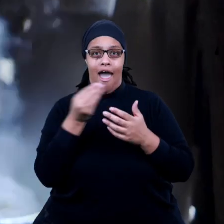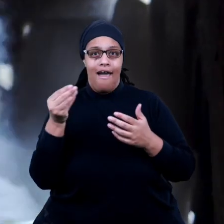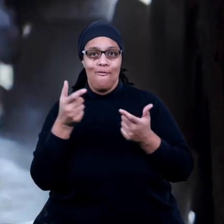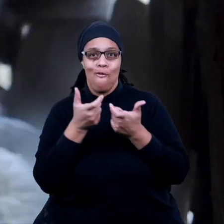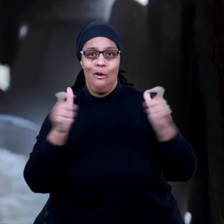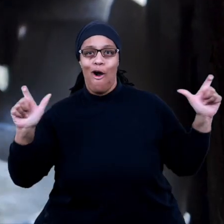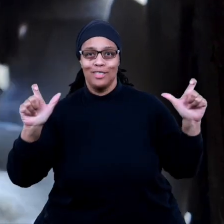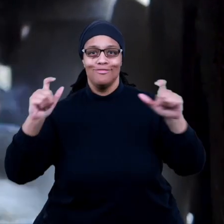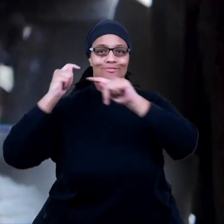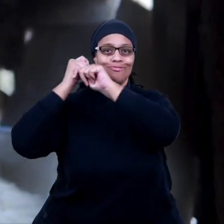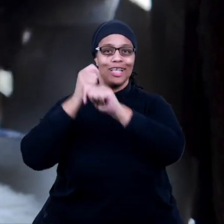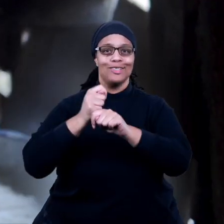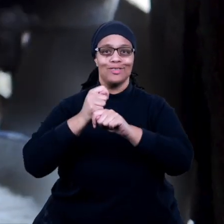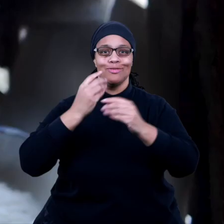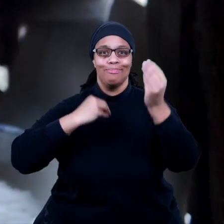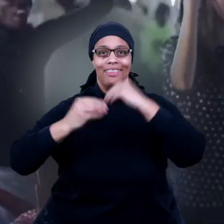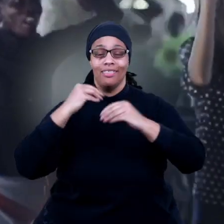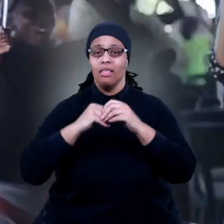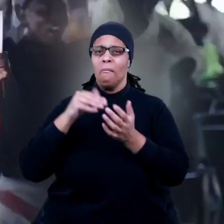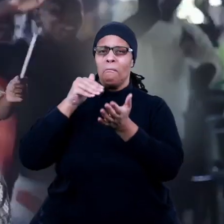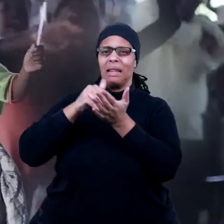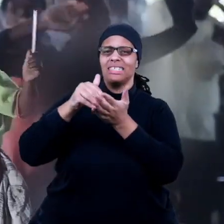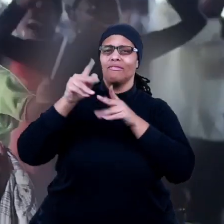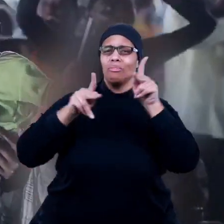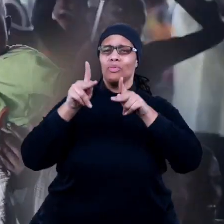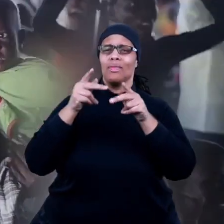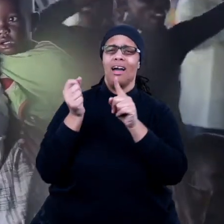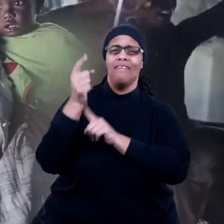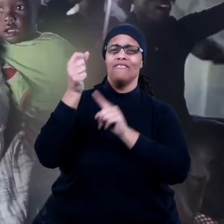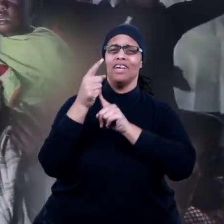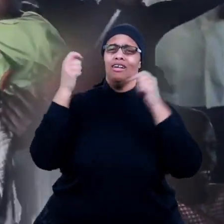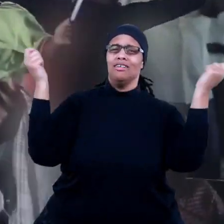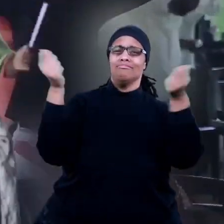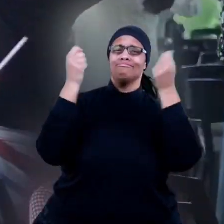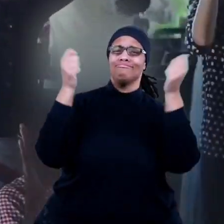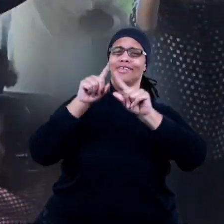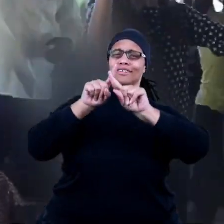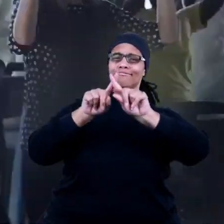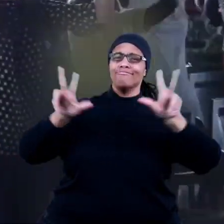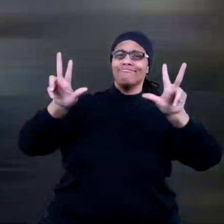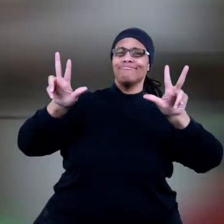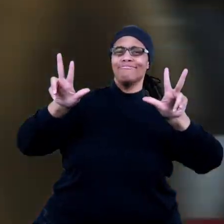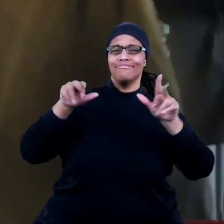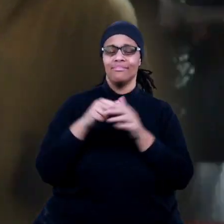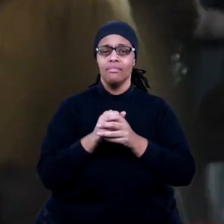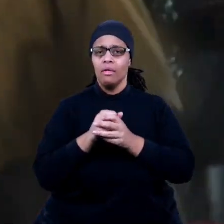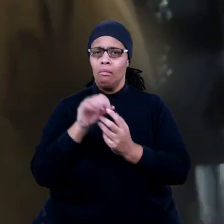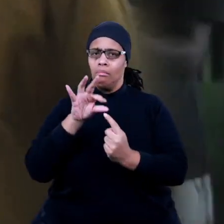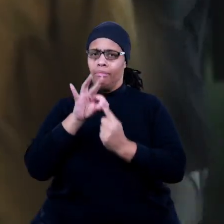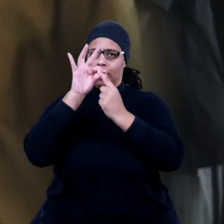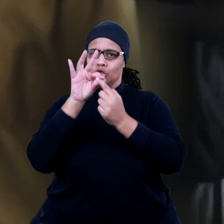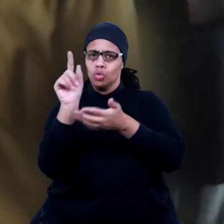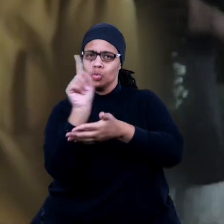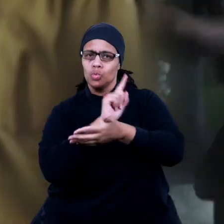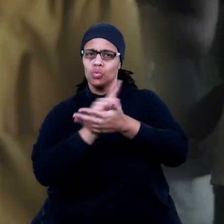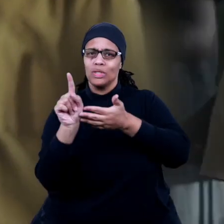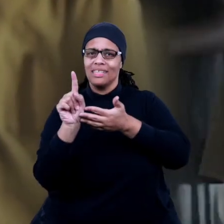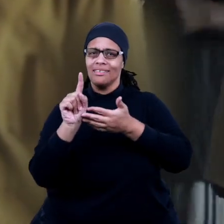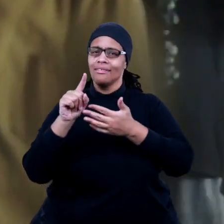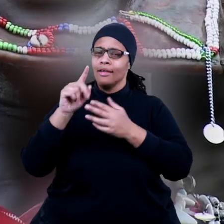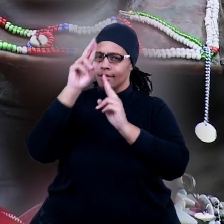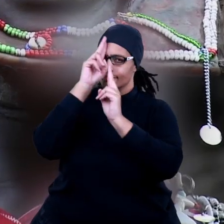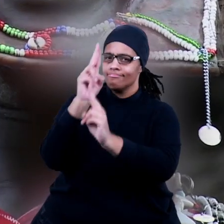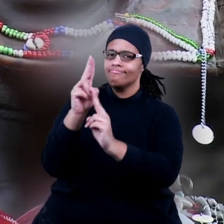a large traditional meal. Millions of people every year celebrate Kwanzaa. It is a special